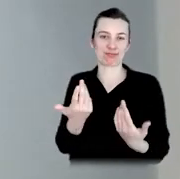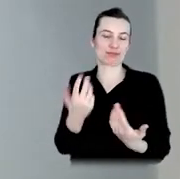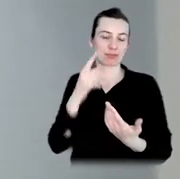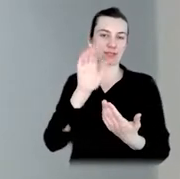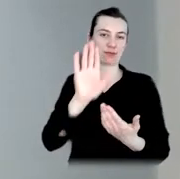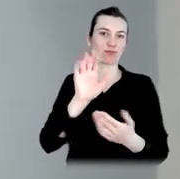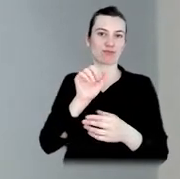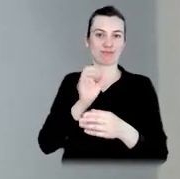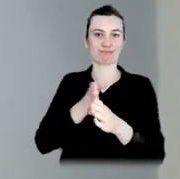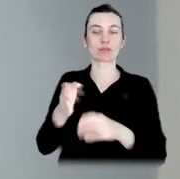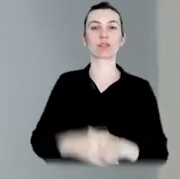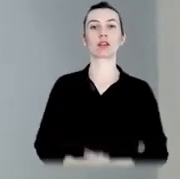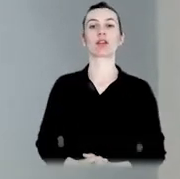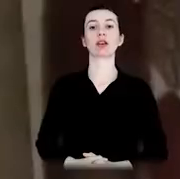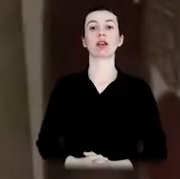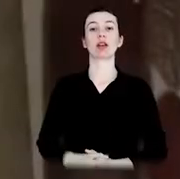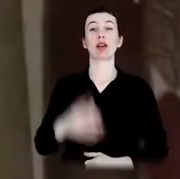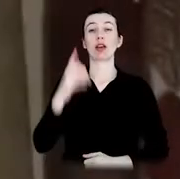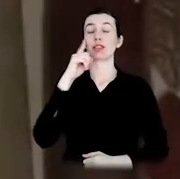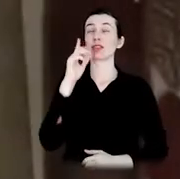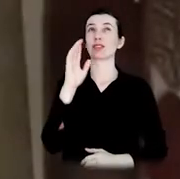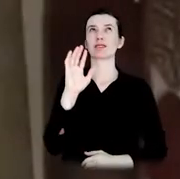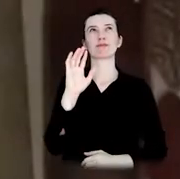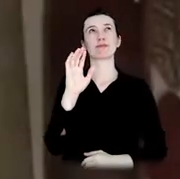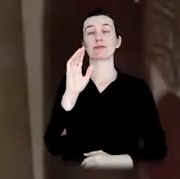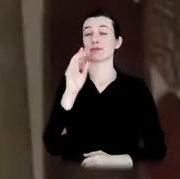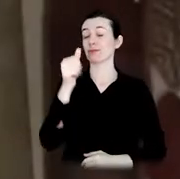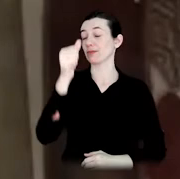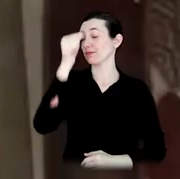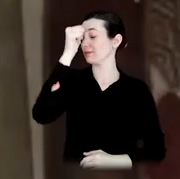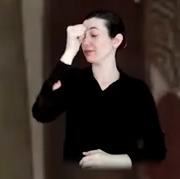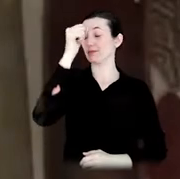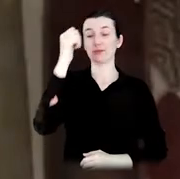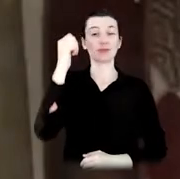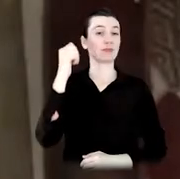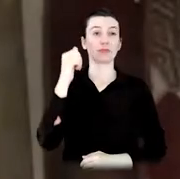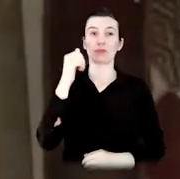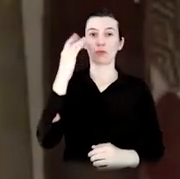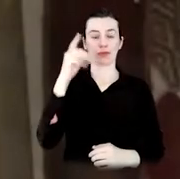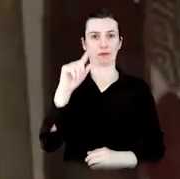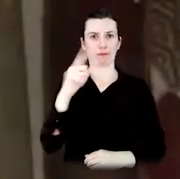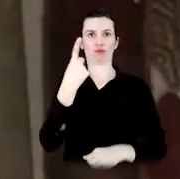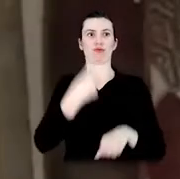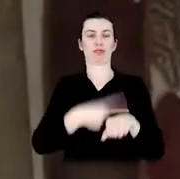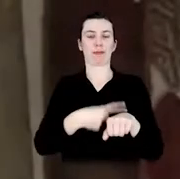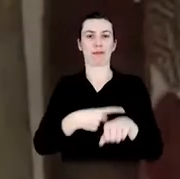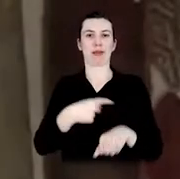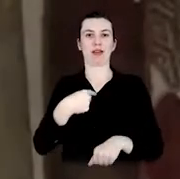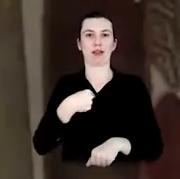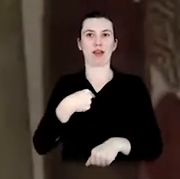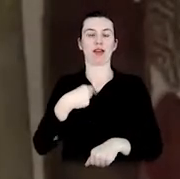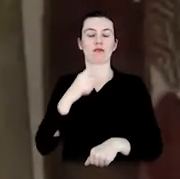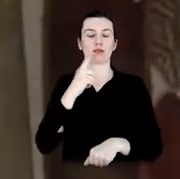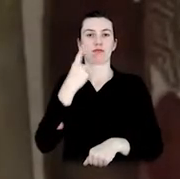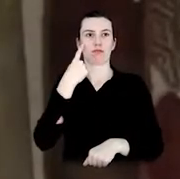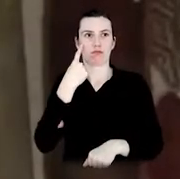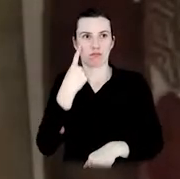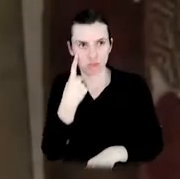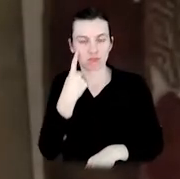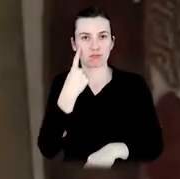do. I think the most remarkable one that stands out because it was the first time I'd